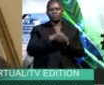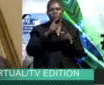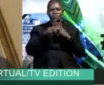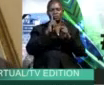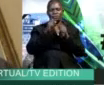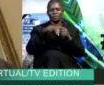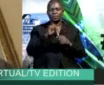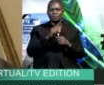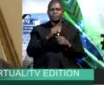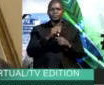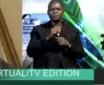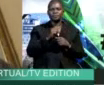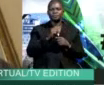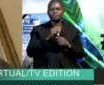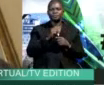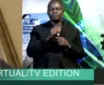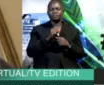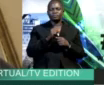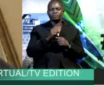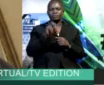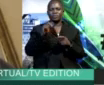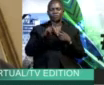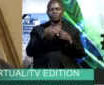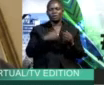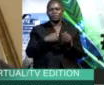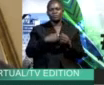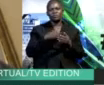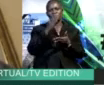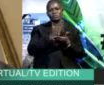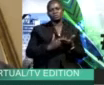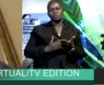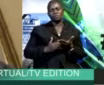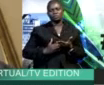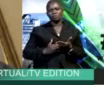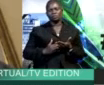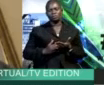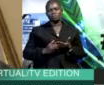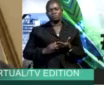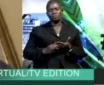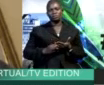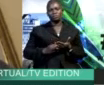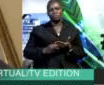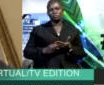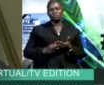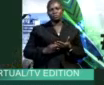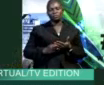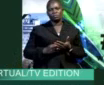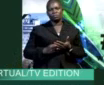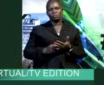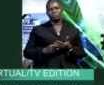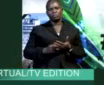talk about the need to also have options. If Siemens are working, you know, we have